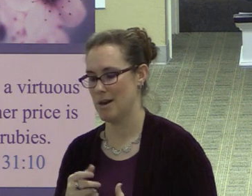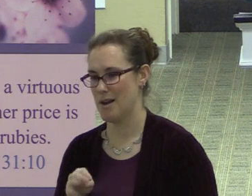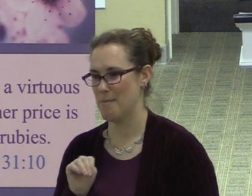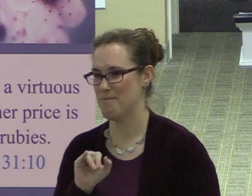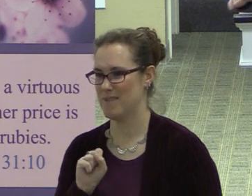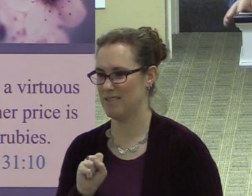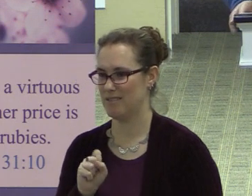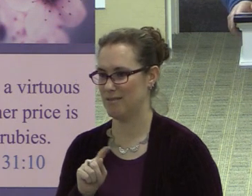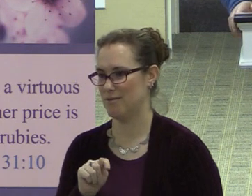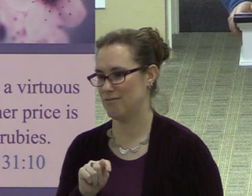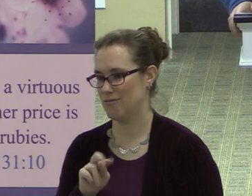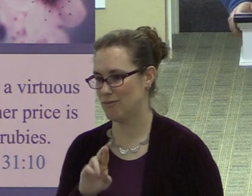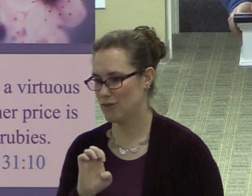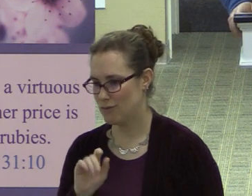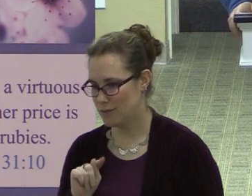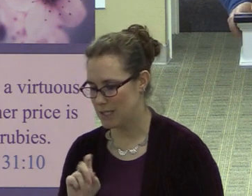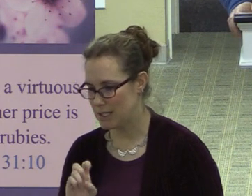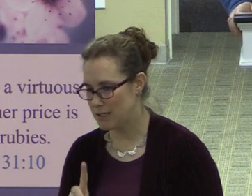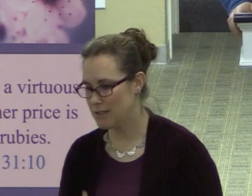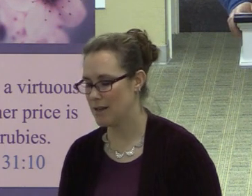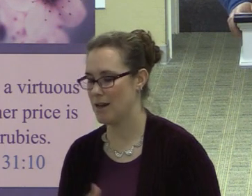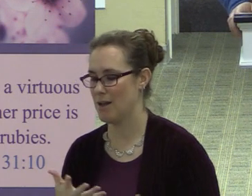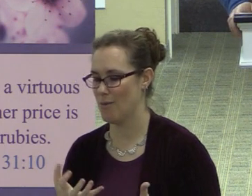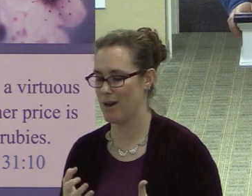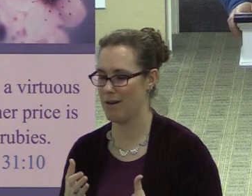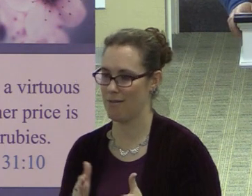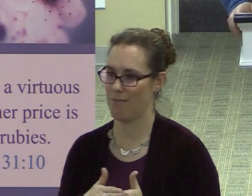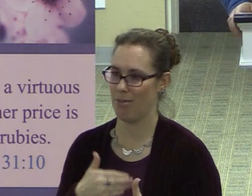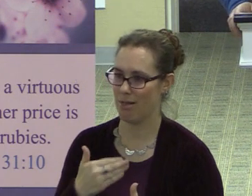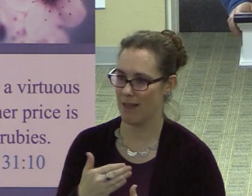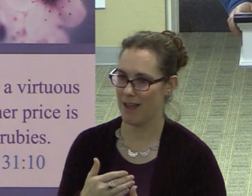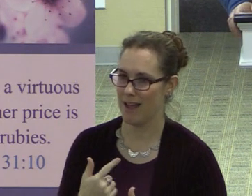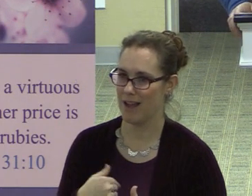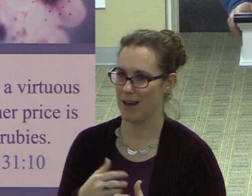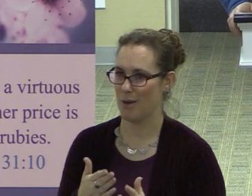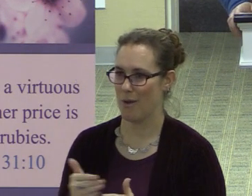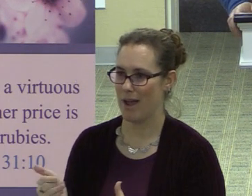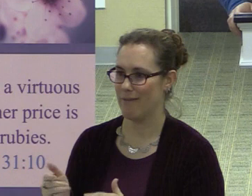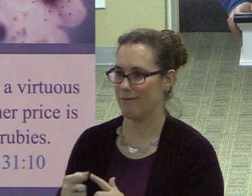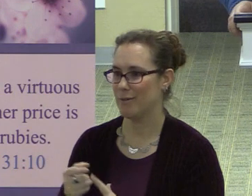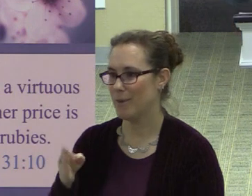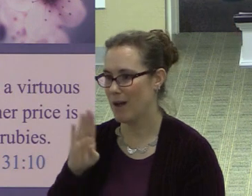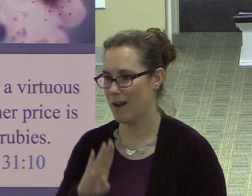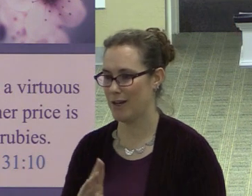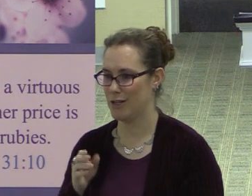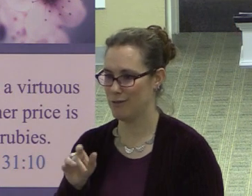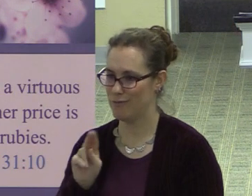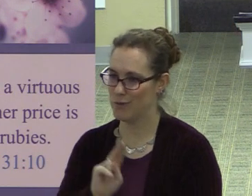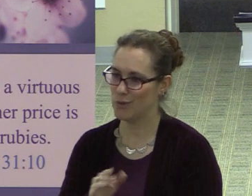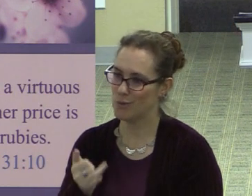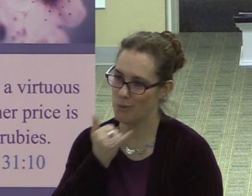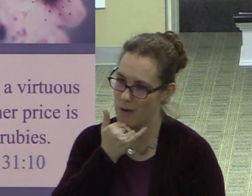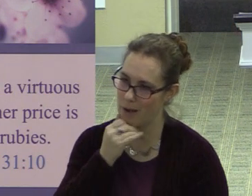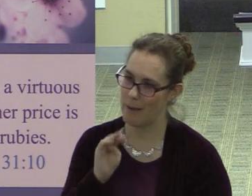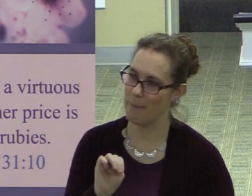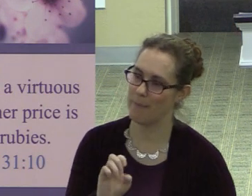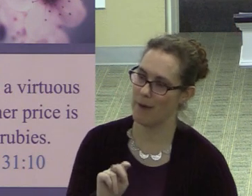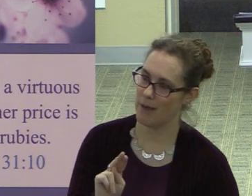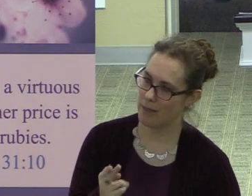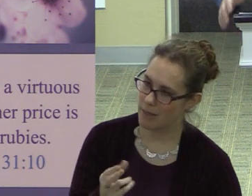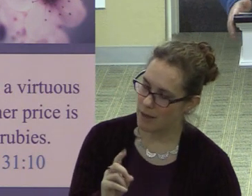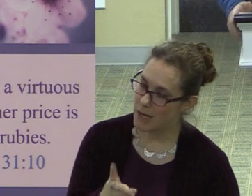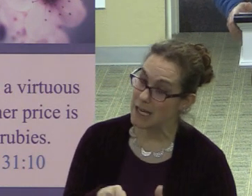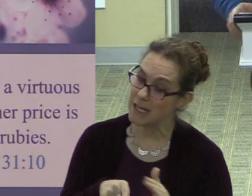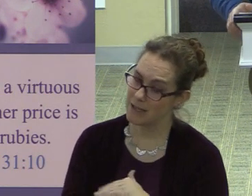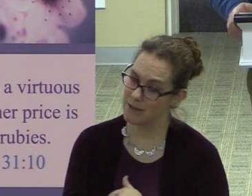them from it. But he got ahead of God and he used a wrong method. He murders the guy, finds out, and the next thing you know,